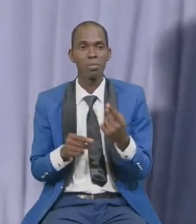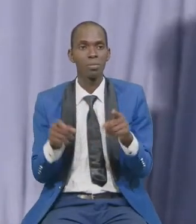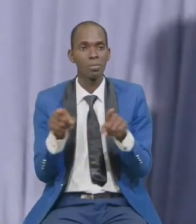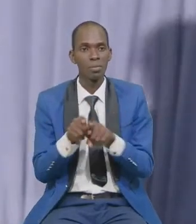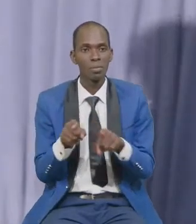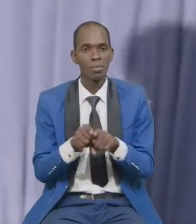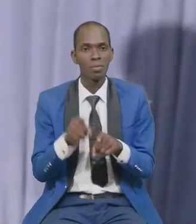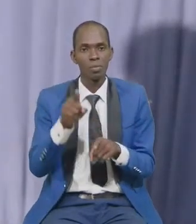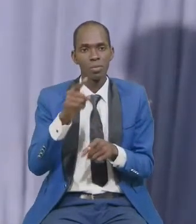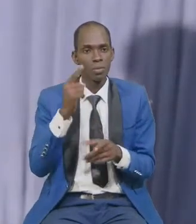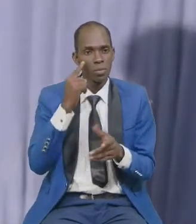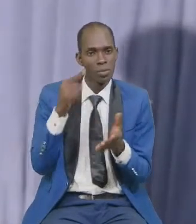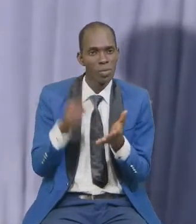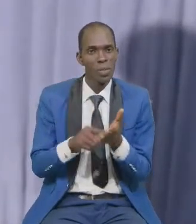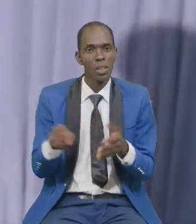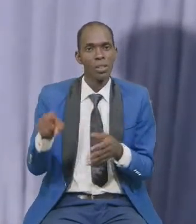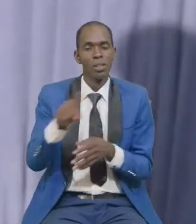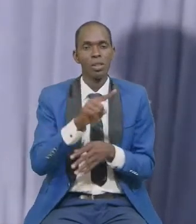ye also